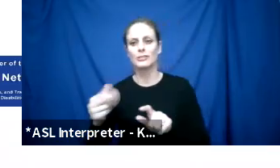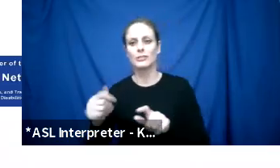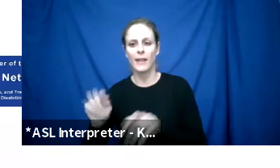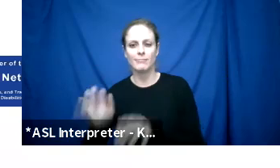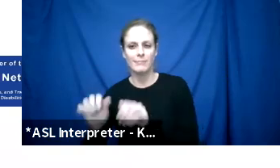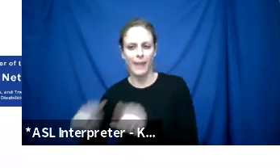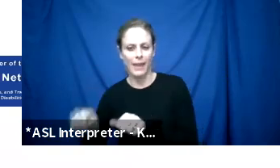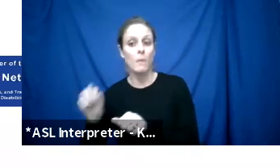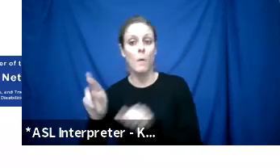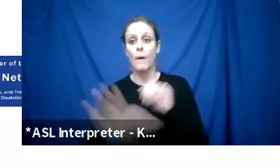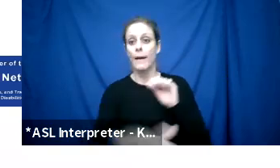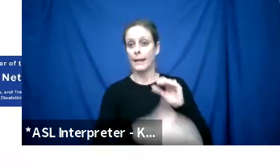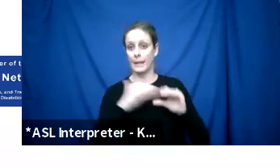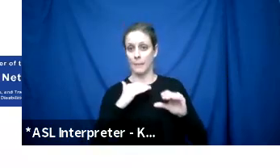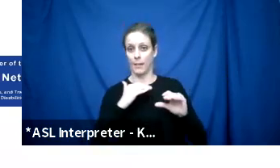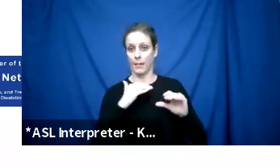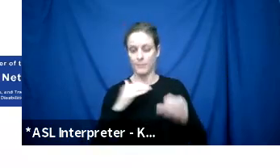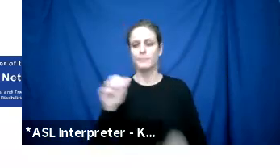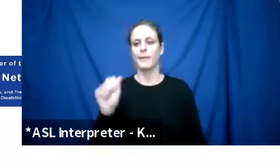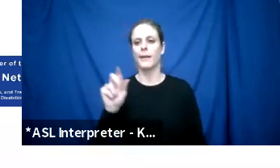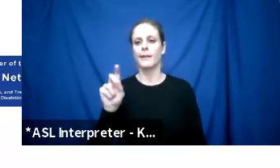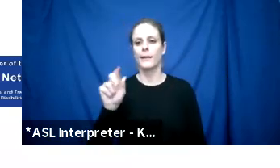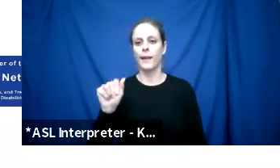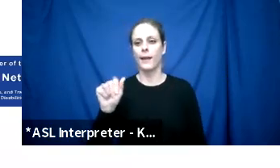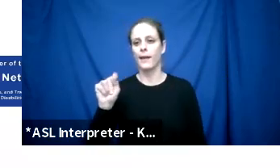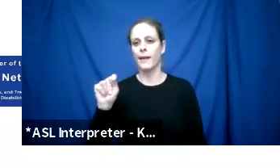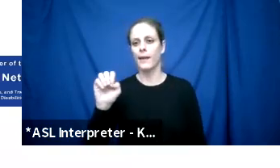email us the message at